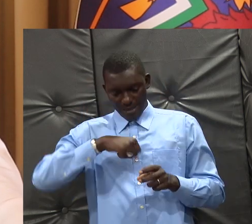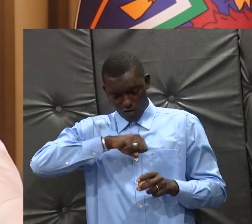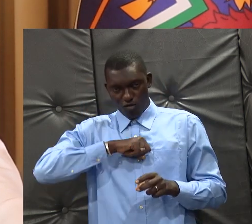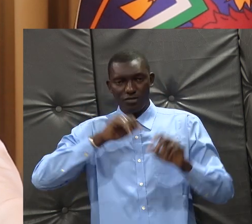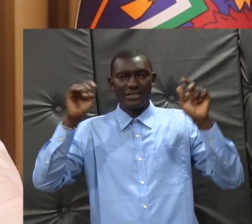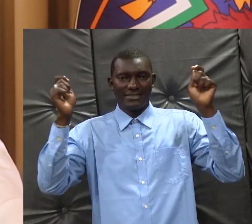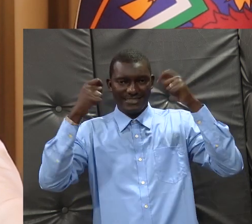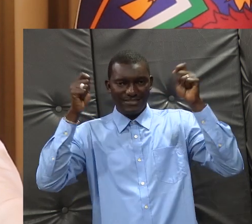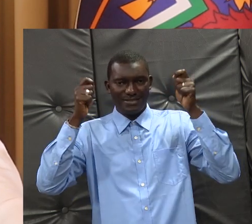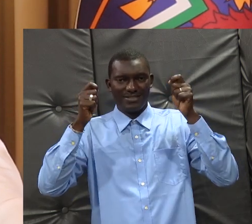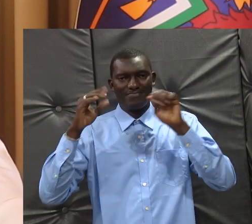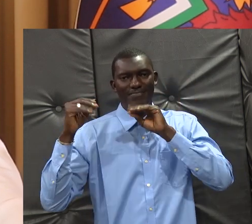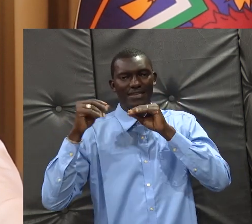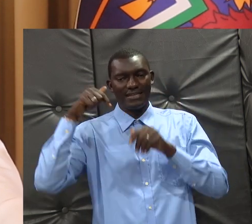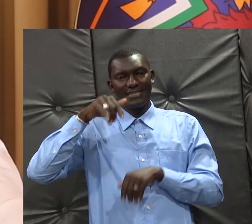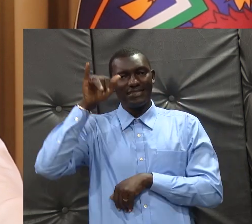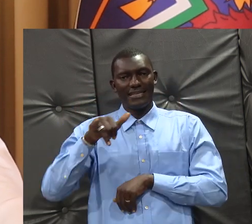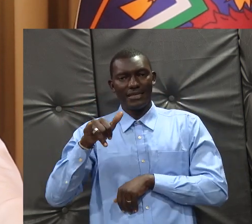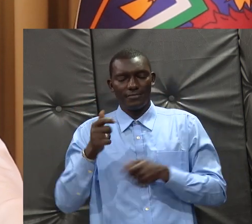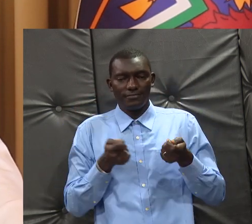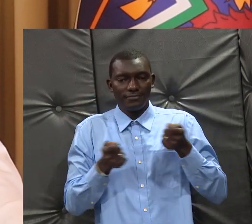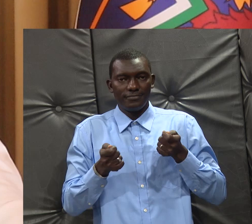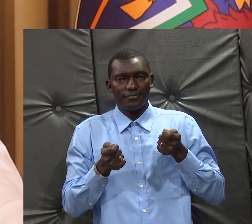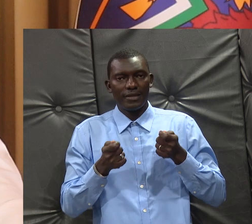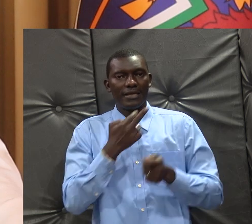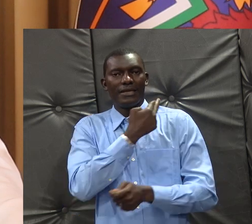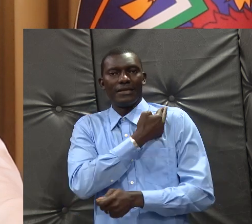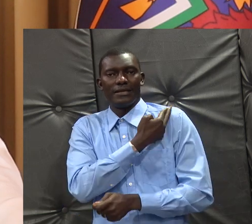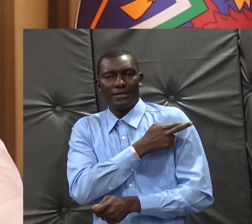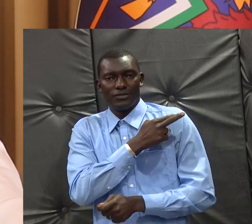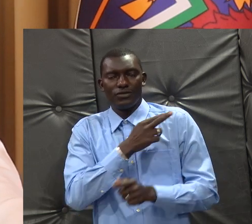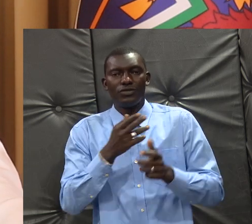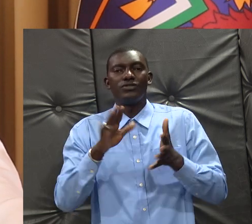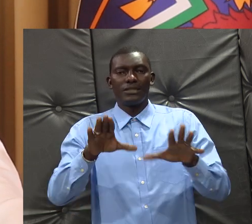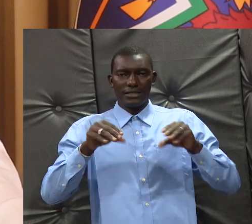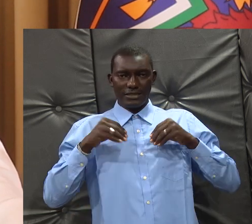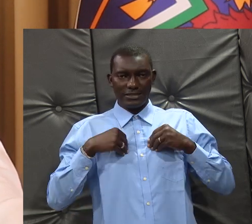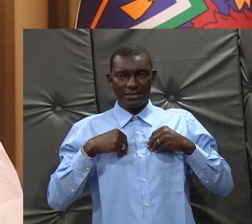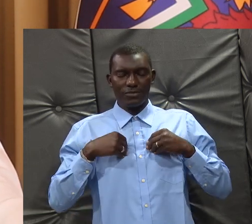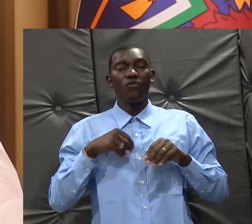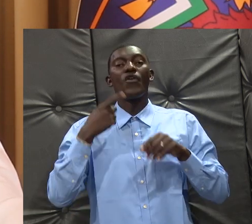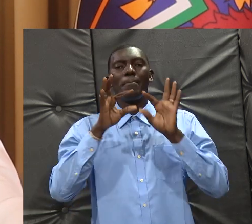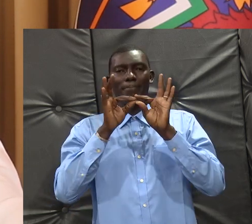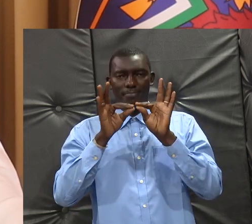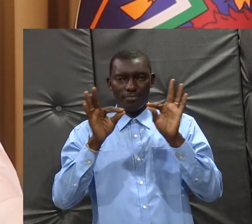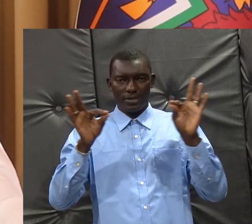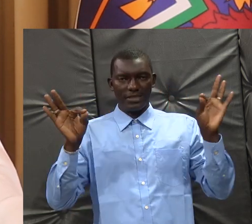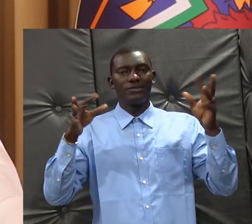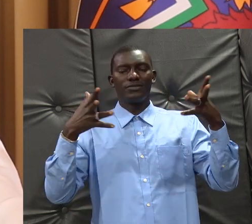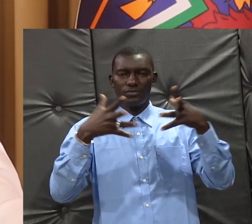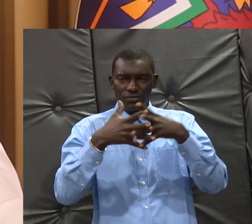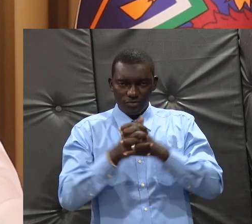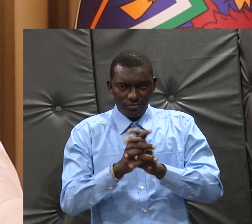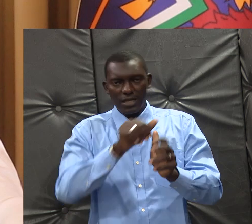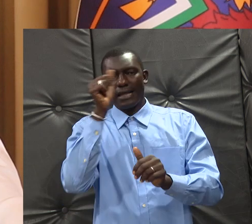my Christmas message this year is harnessing religious tolerance for peace, unity,